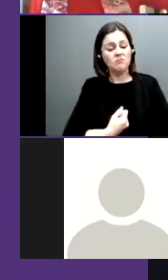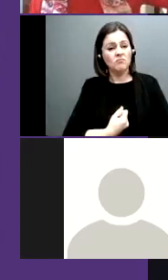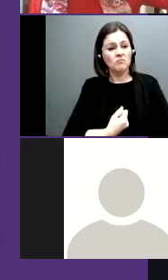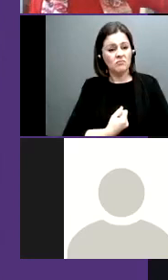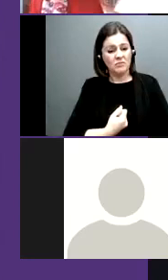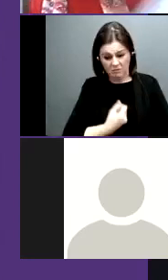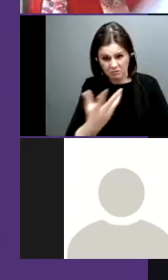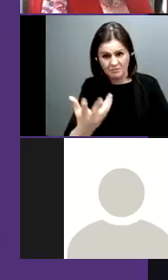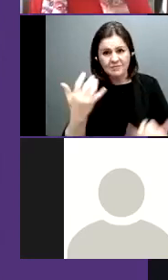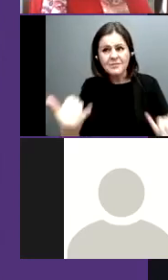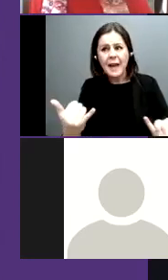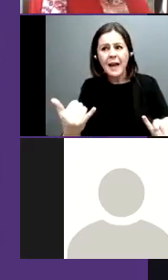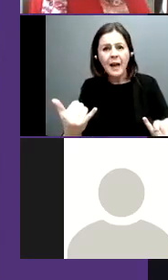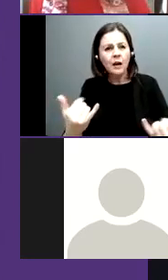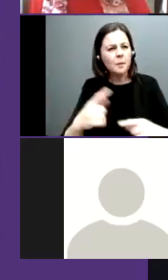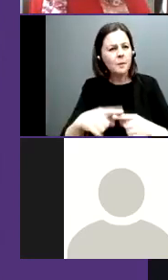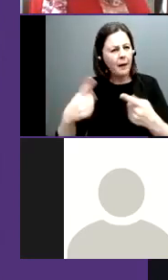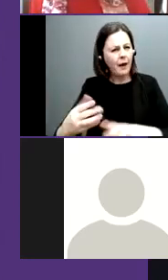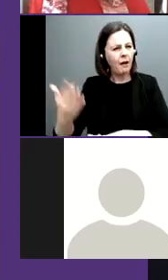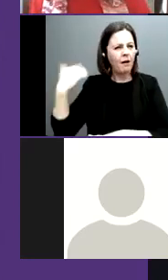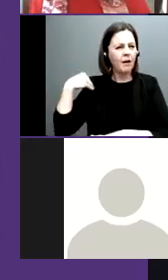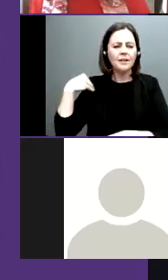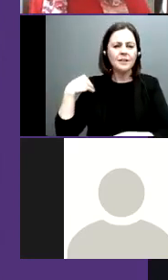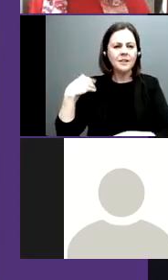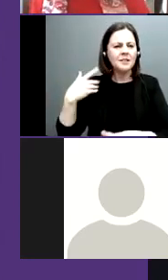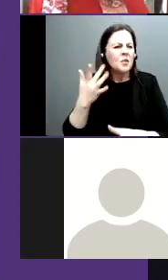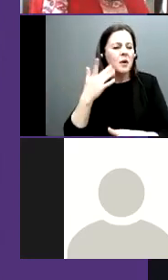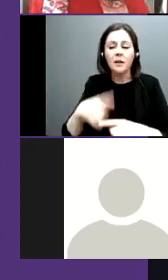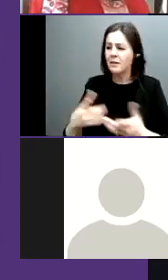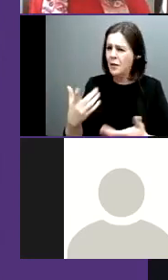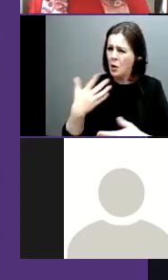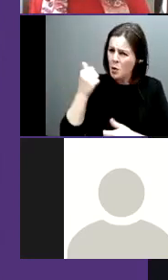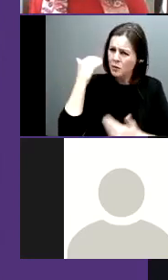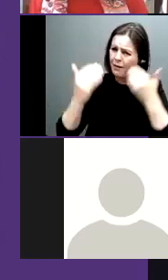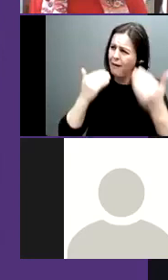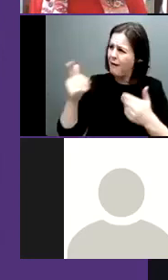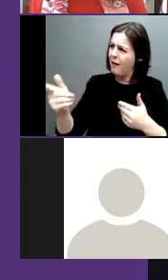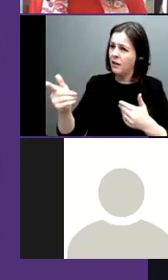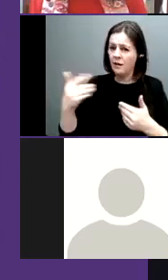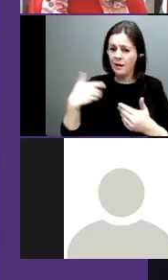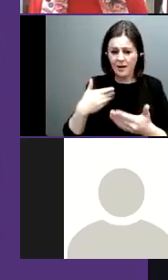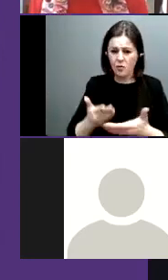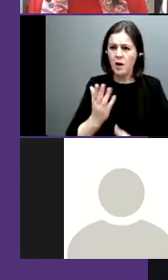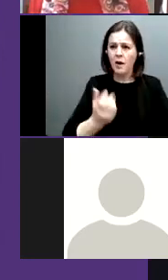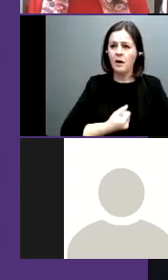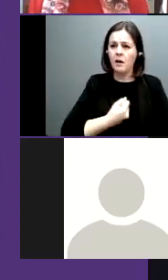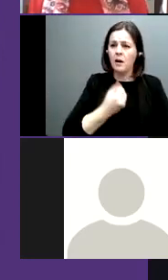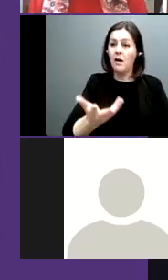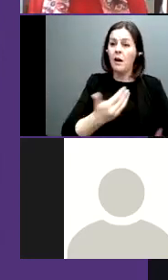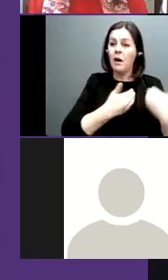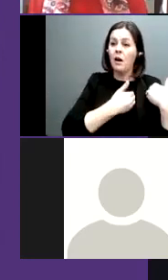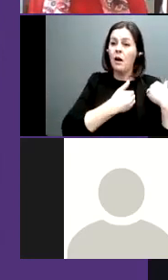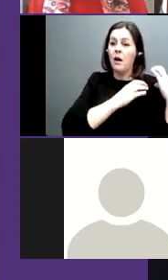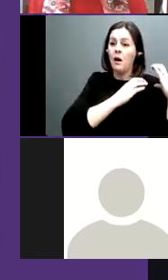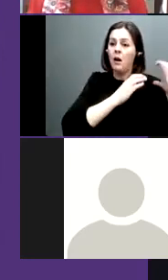older adults have the right to live the rest of their lives with some peace and some relief of that burden, which is why